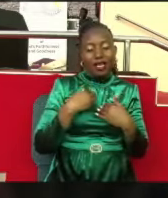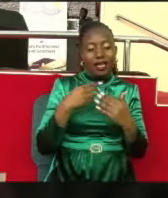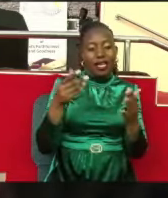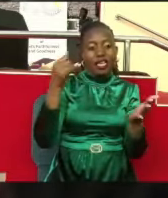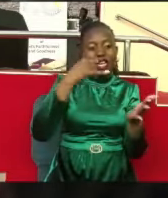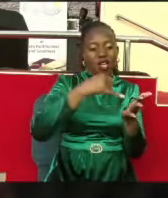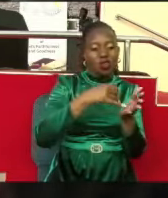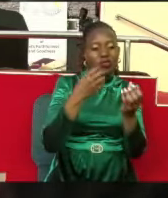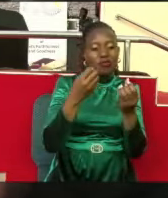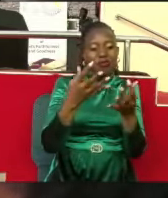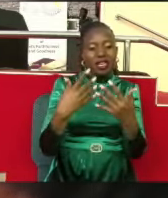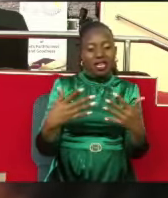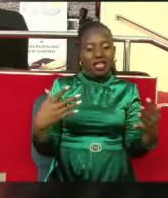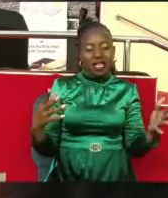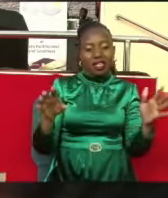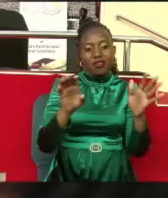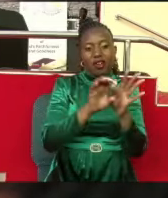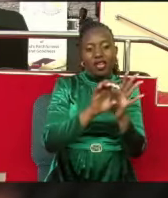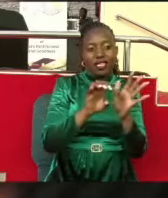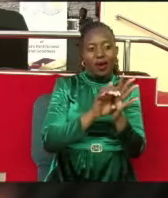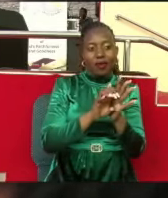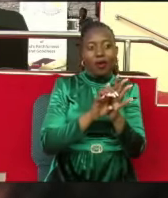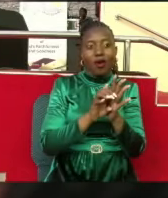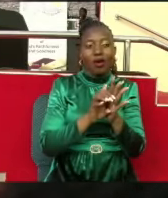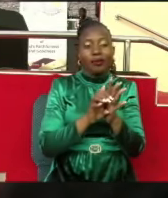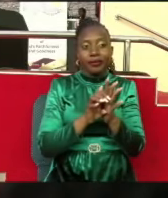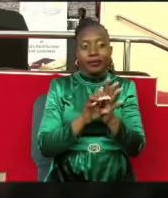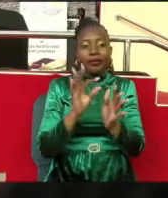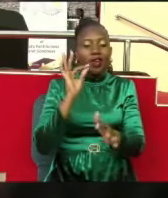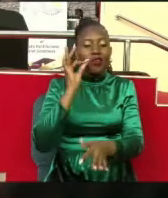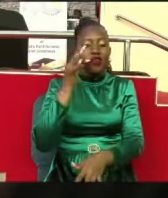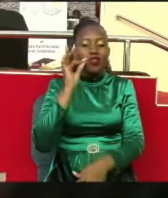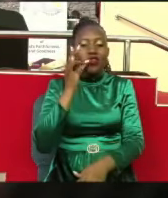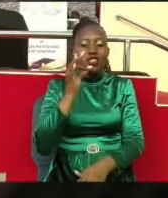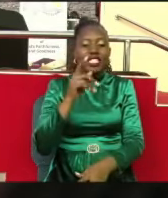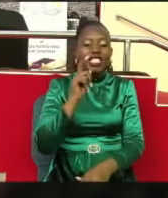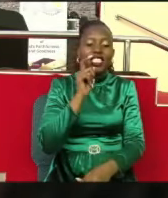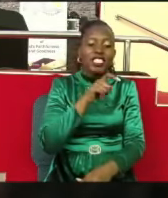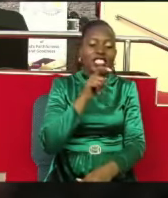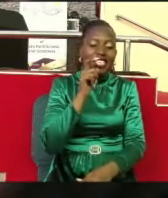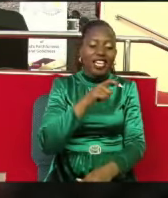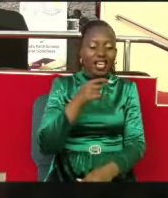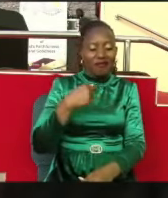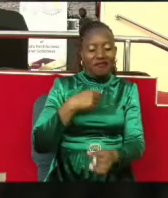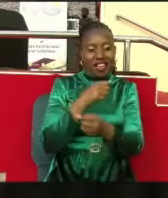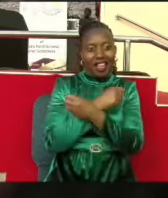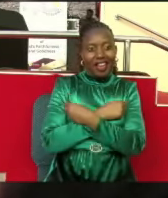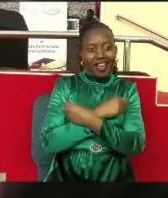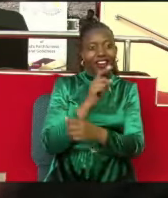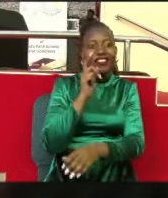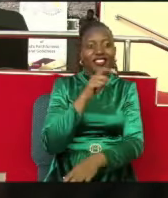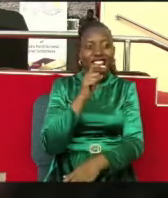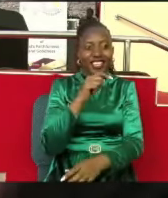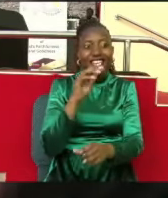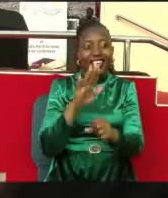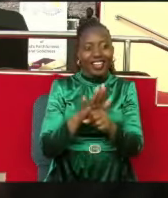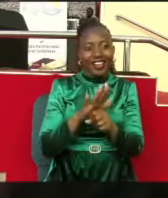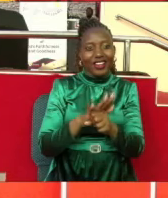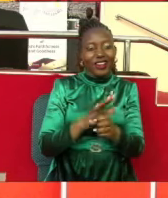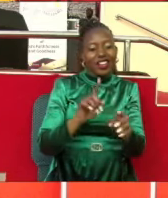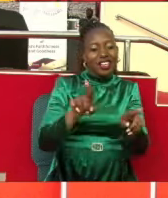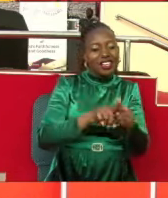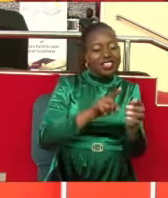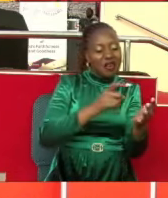main meal which has chicken. I'm saying chicken because I love chicken. It has chicken. Iko na kuku pale. It has rice, it